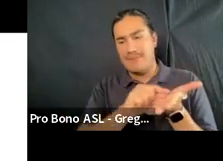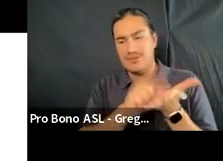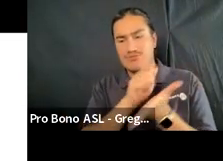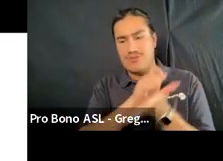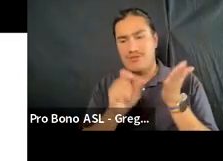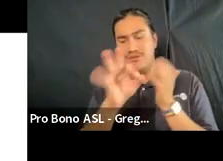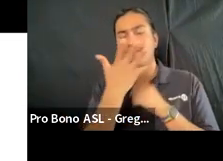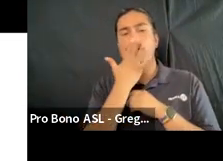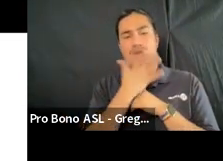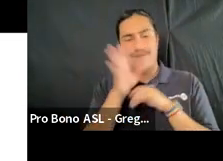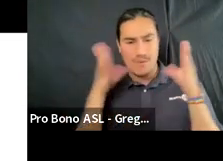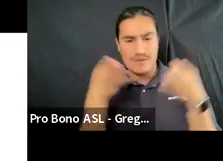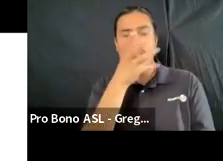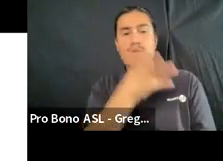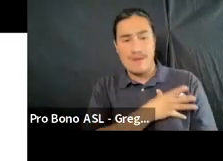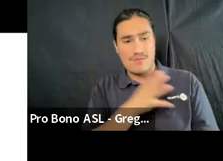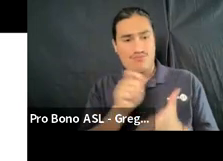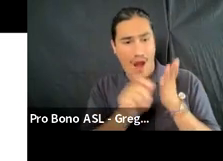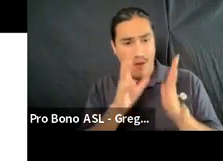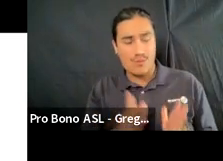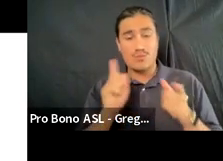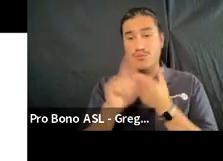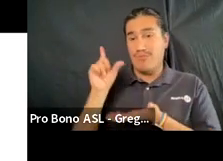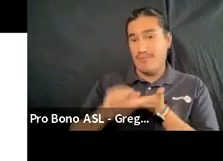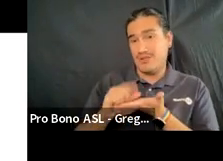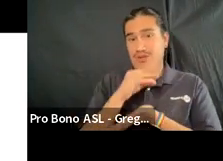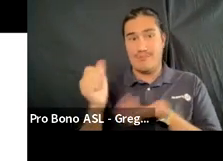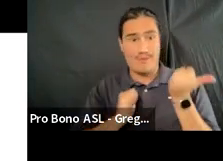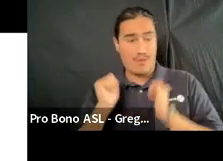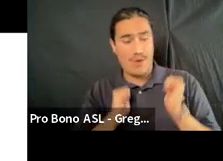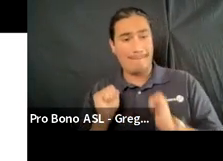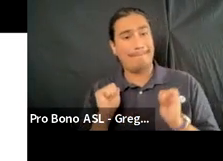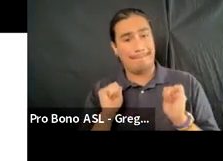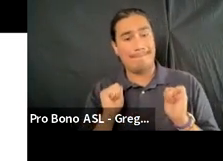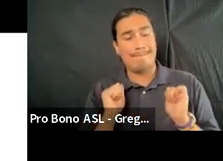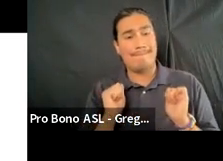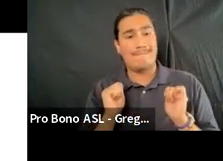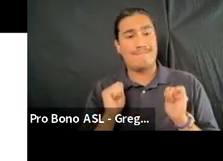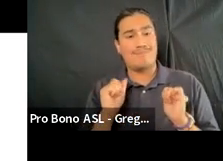color with a focus on women writers to publish and perform.